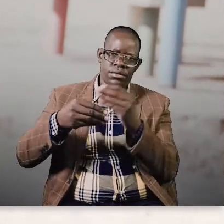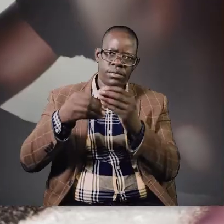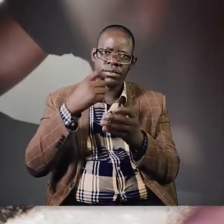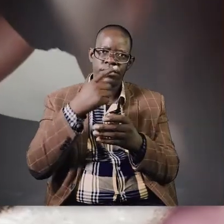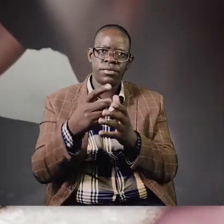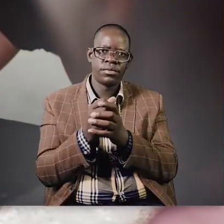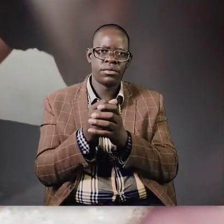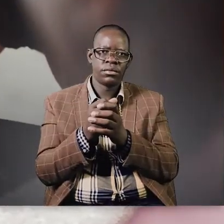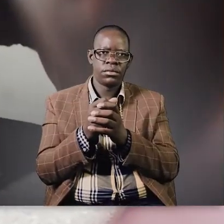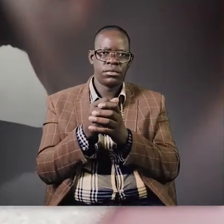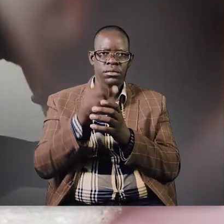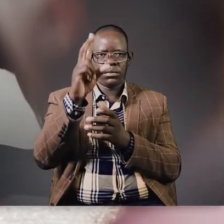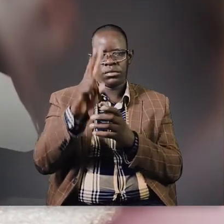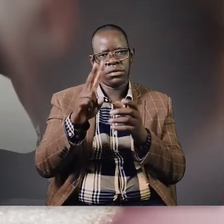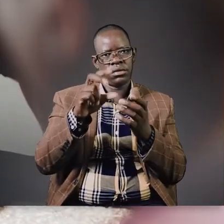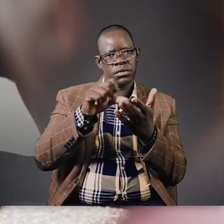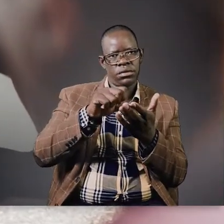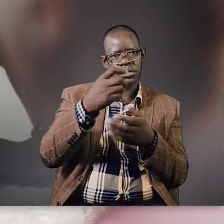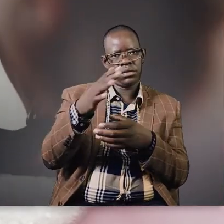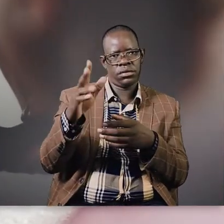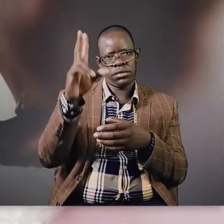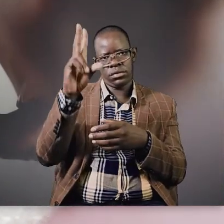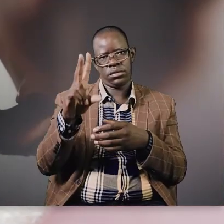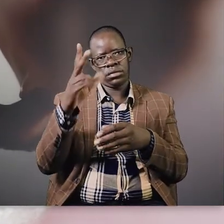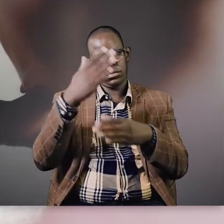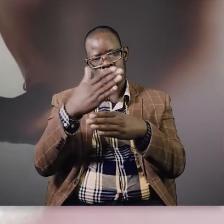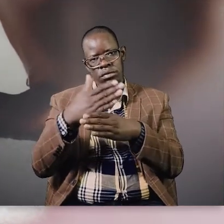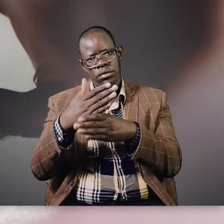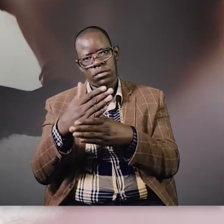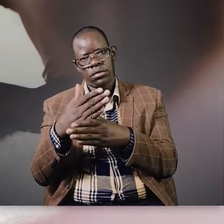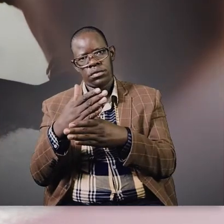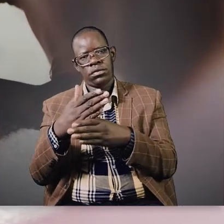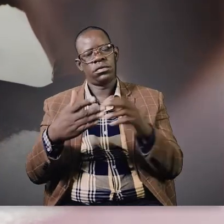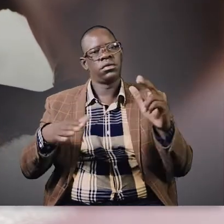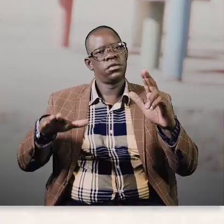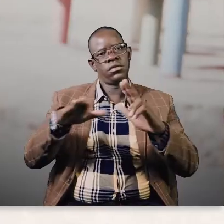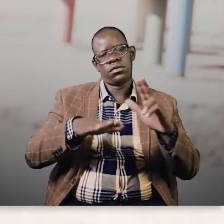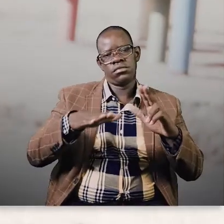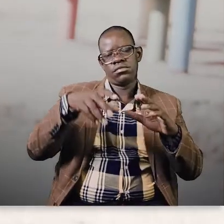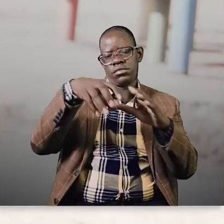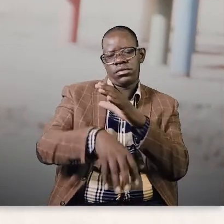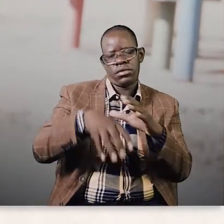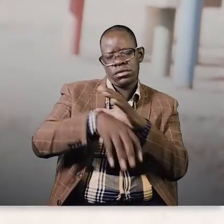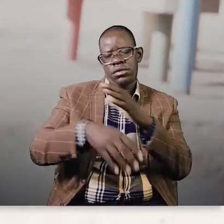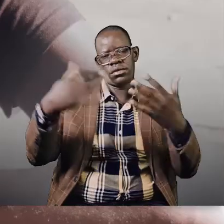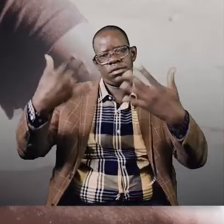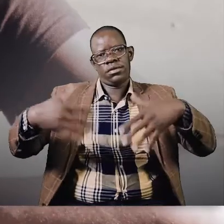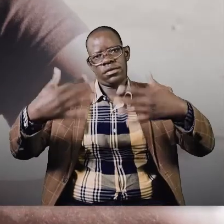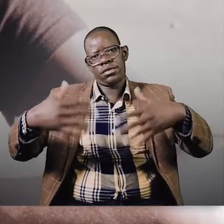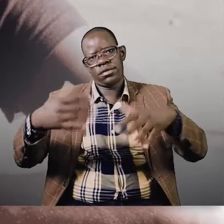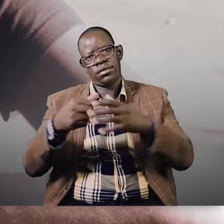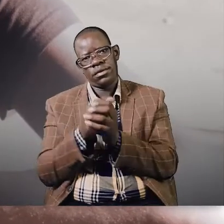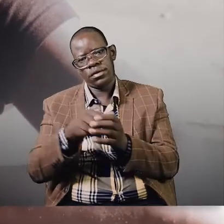said, most of this pollution is also caused by human activities on land, like farming, mining, and industries.